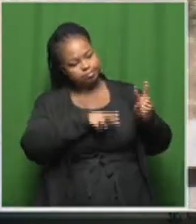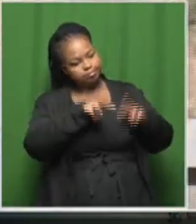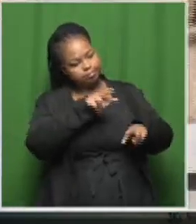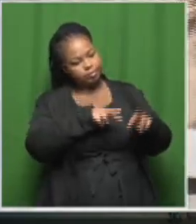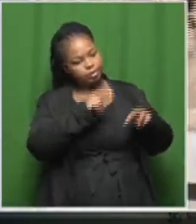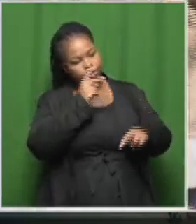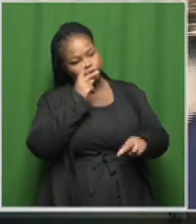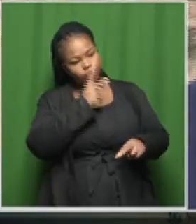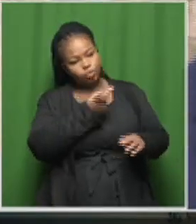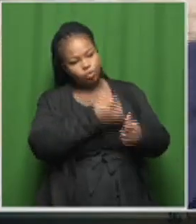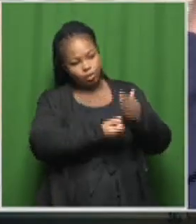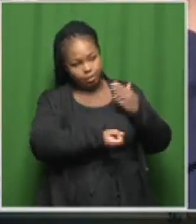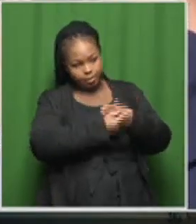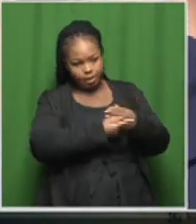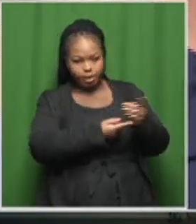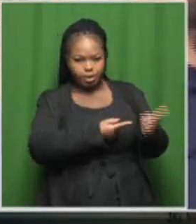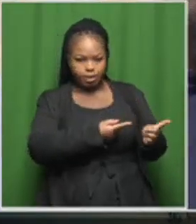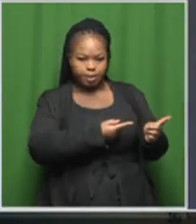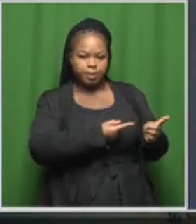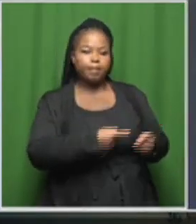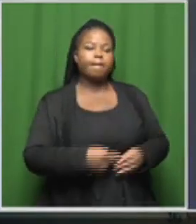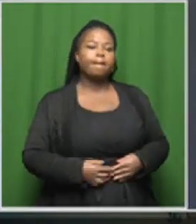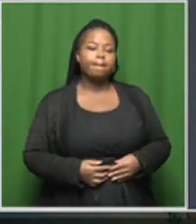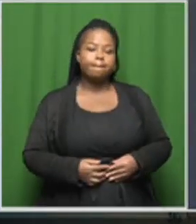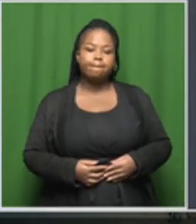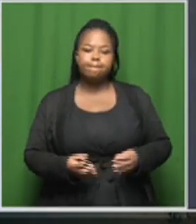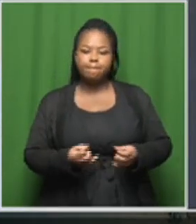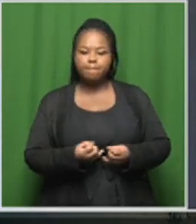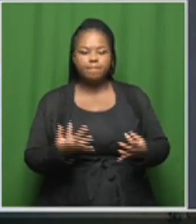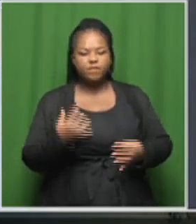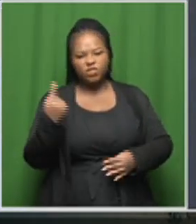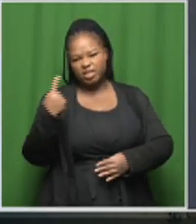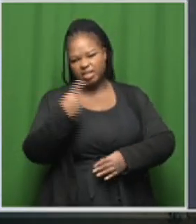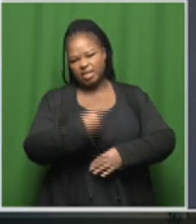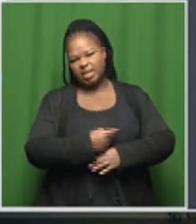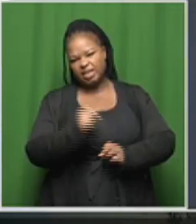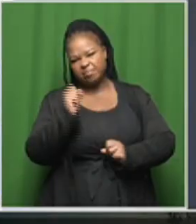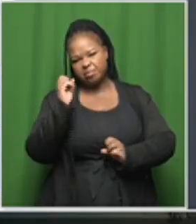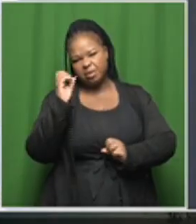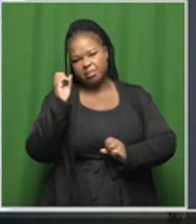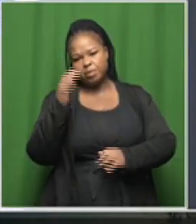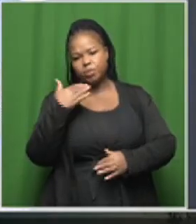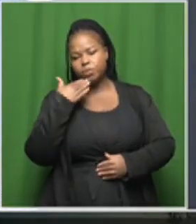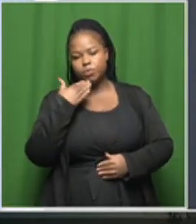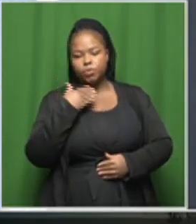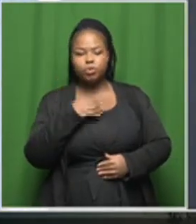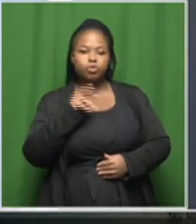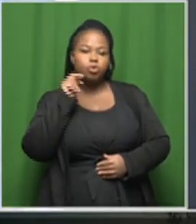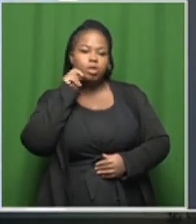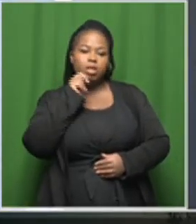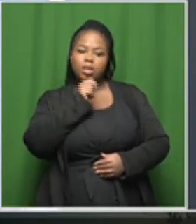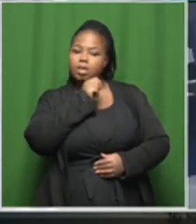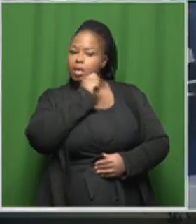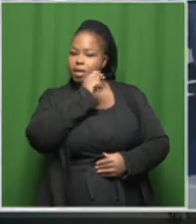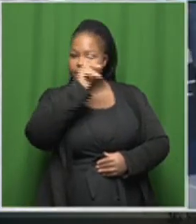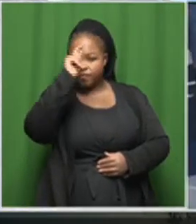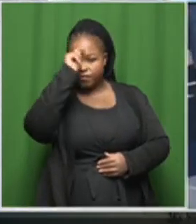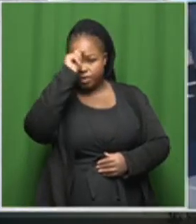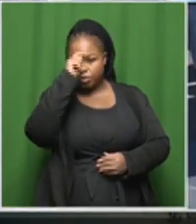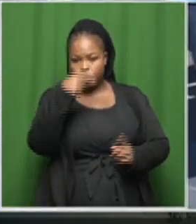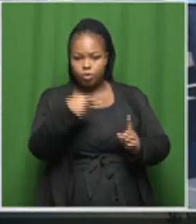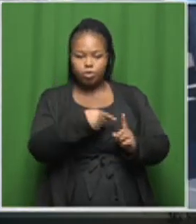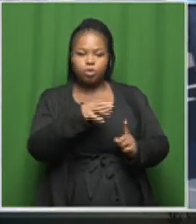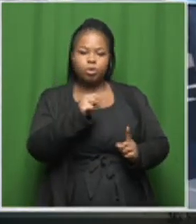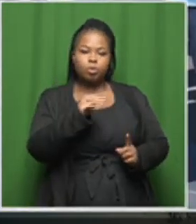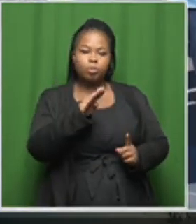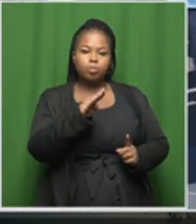exactly what happened. And most of the day was narrated by the nephew of the late Matthew Gqeberha, that's